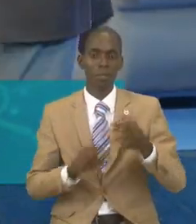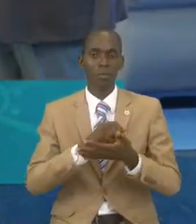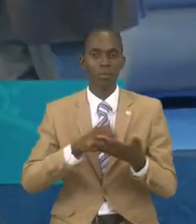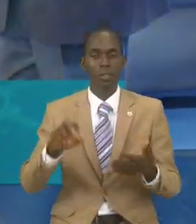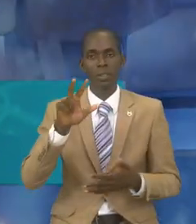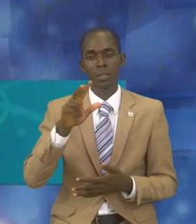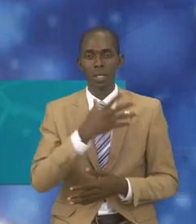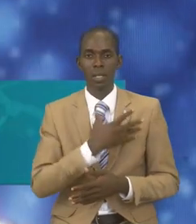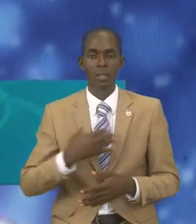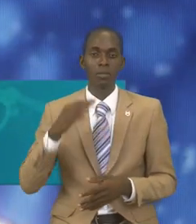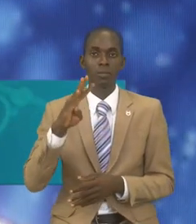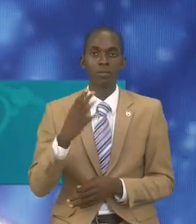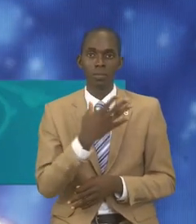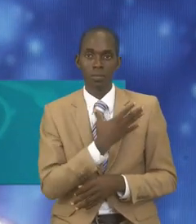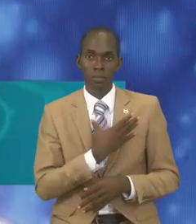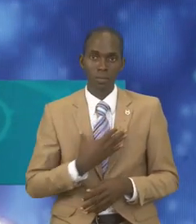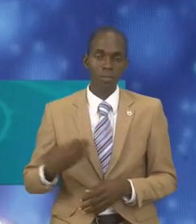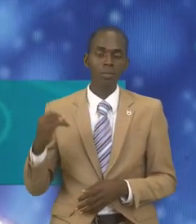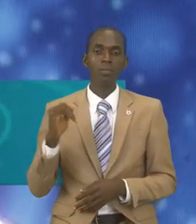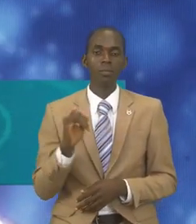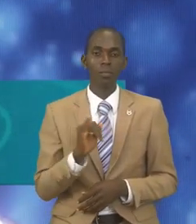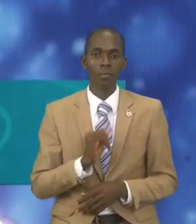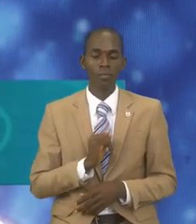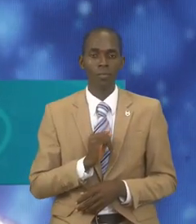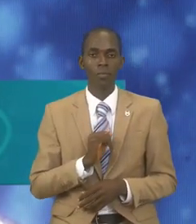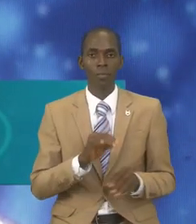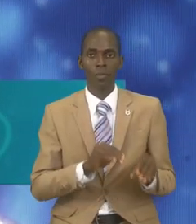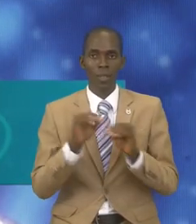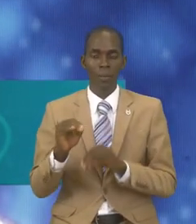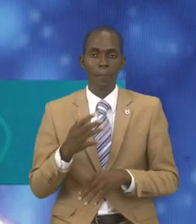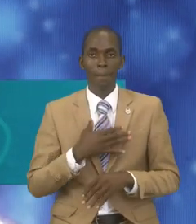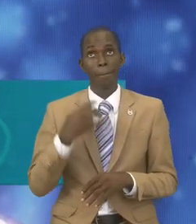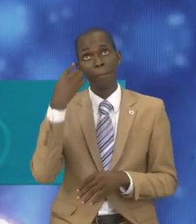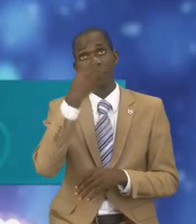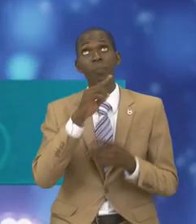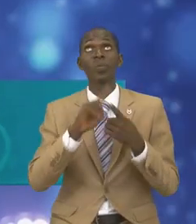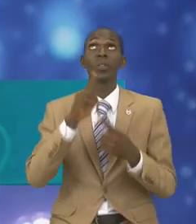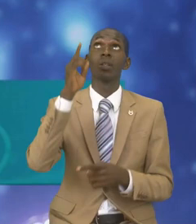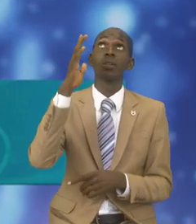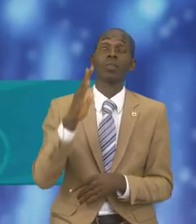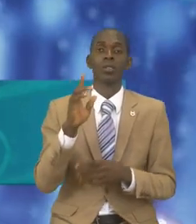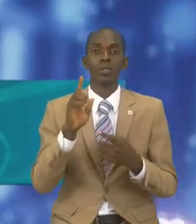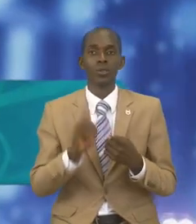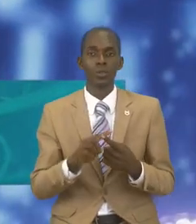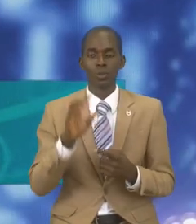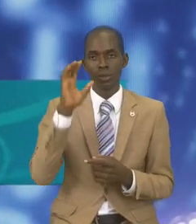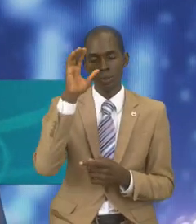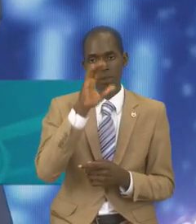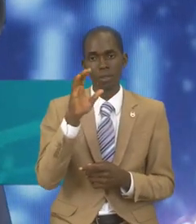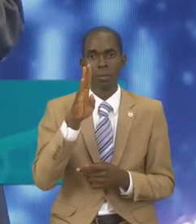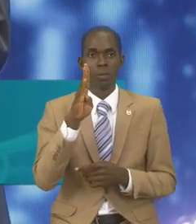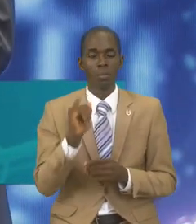4. And I set my face unto the Lord God to seek by prayer